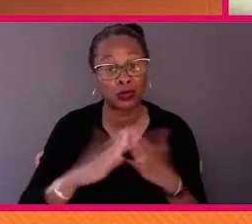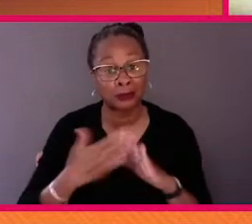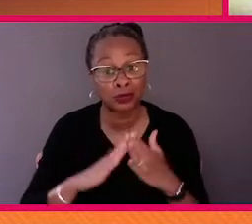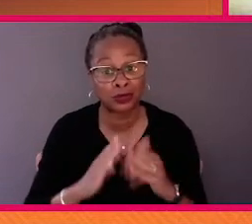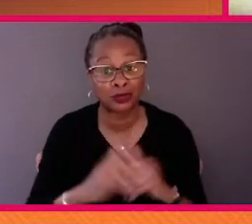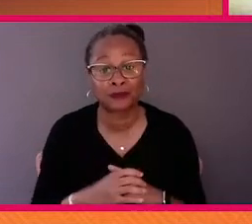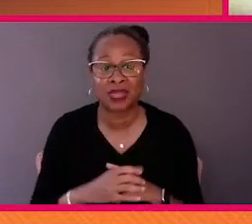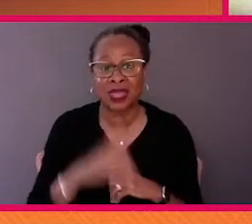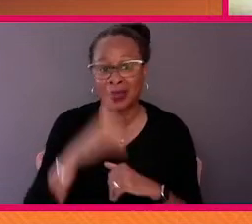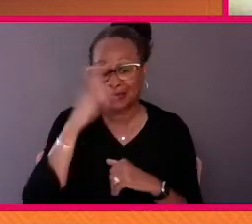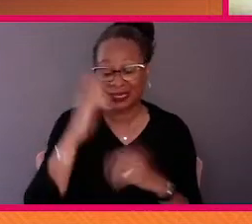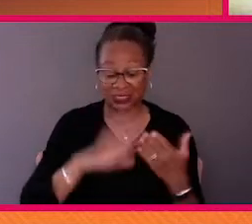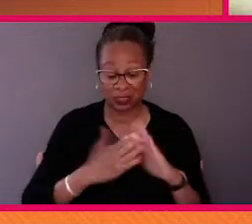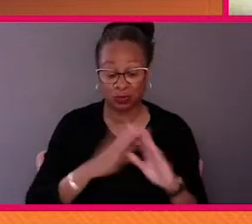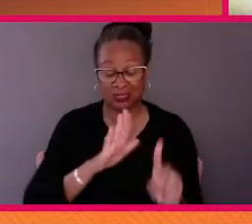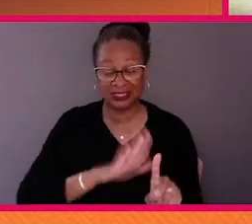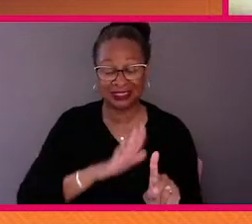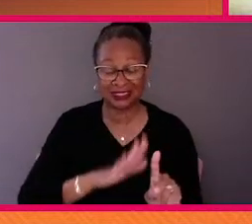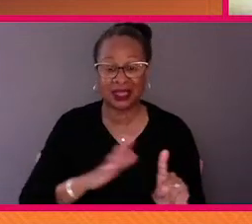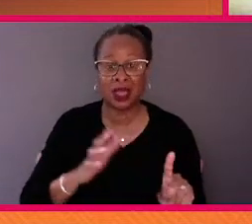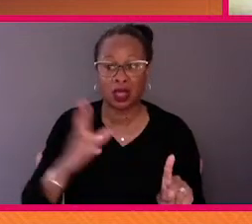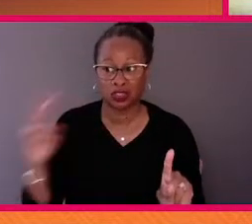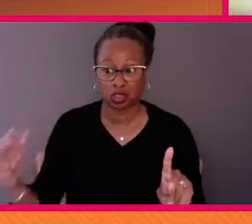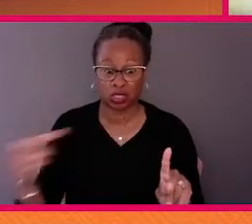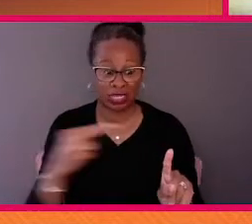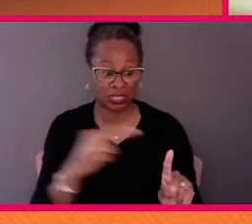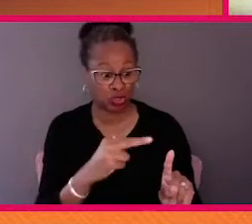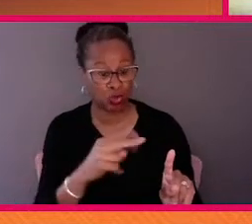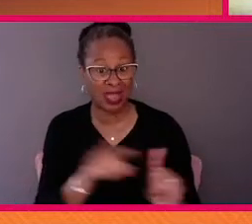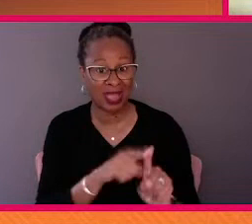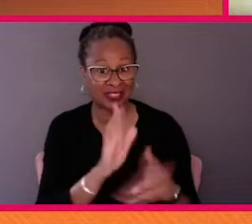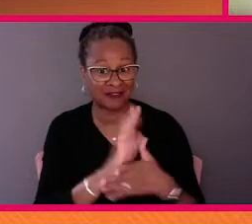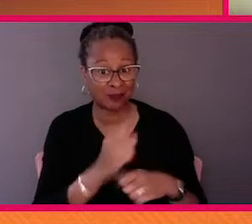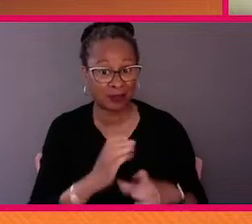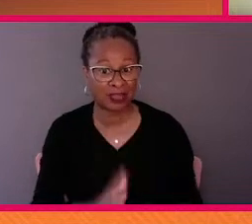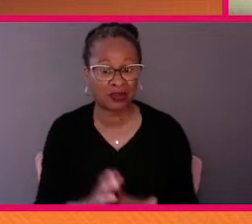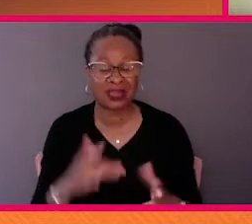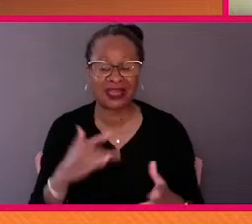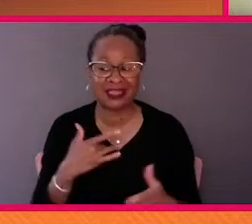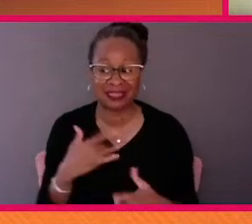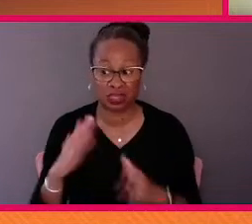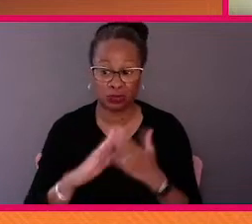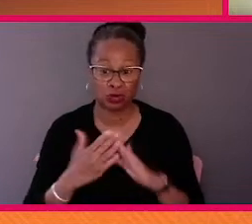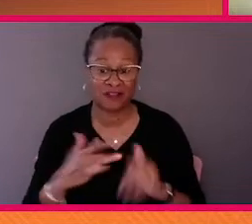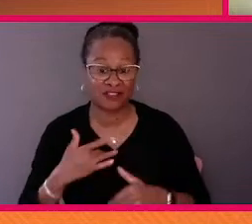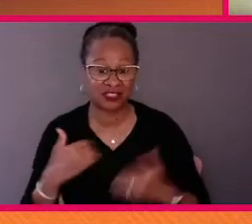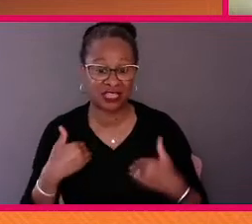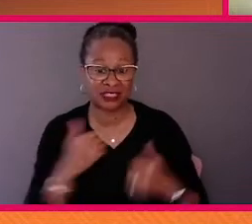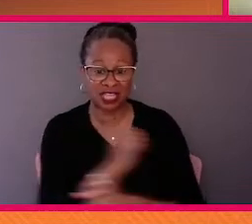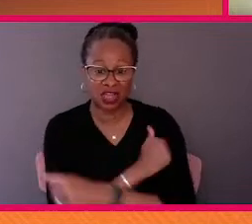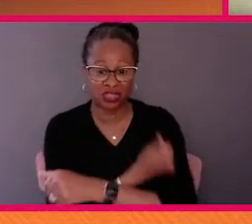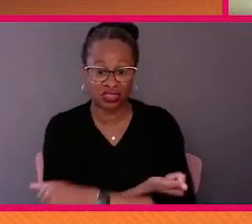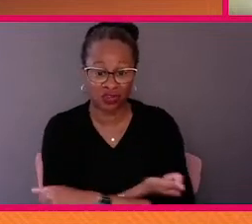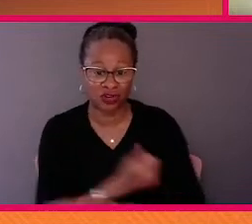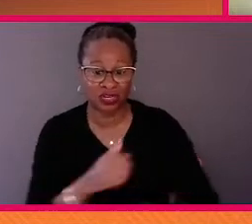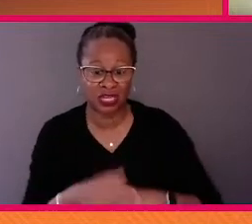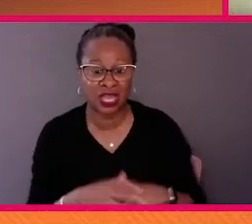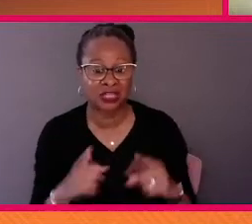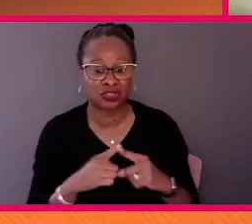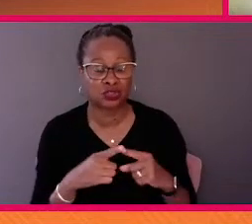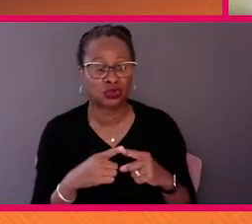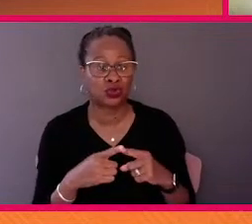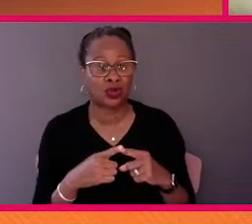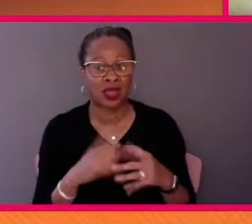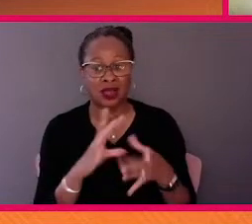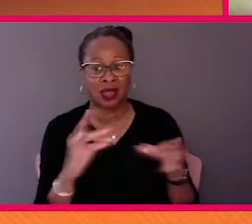because the community is looking to you and feels like it has the authority to comment on your work in a different